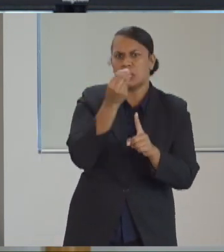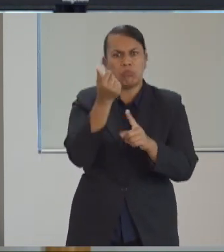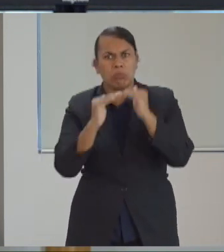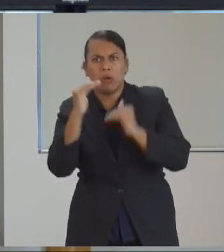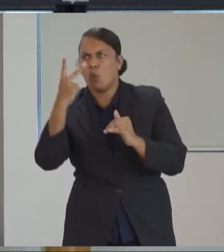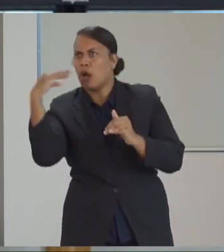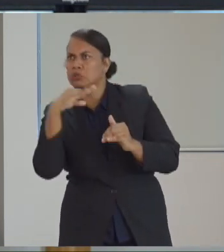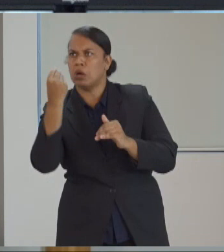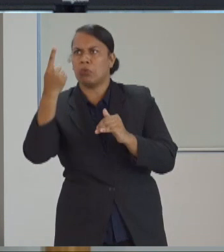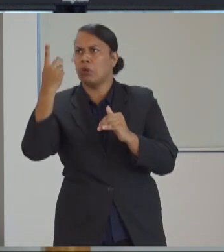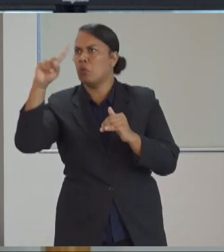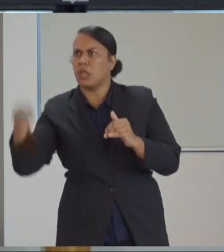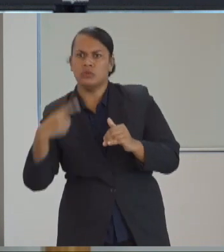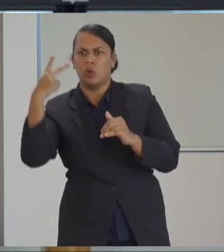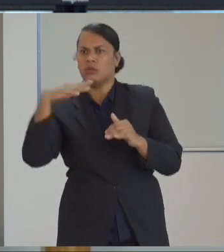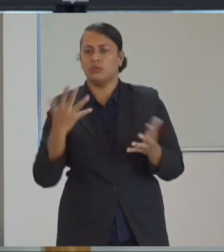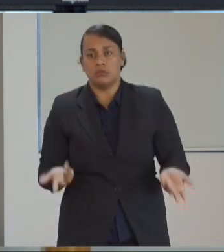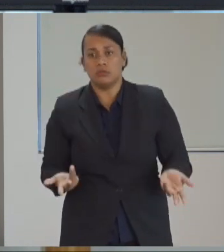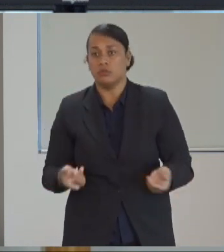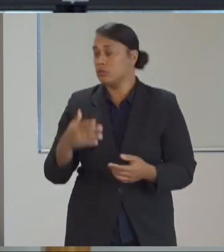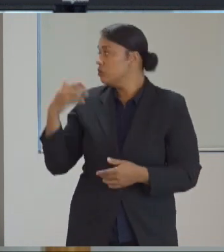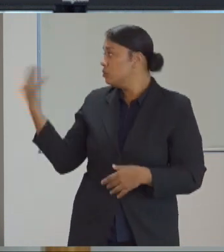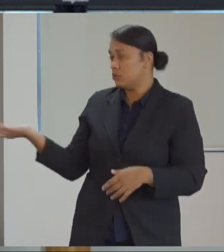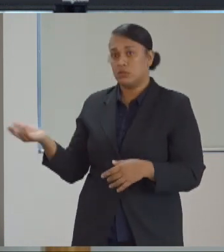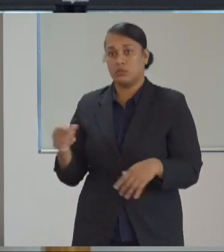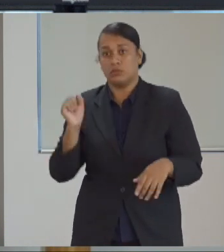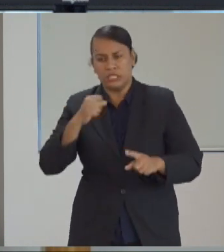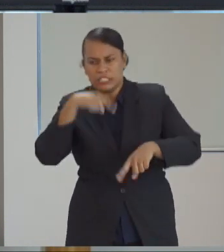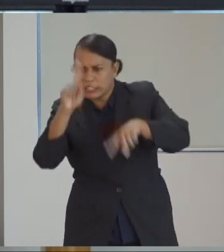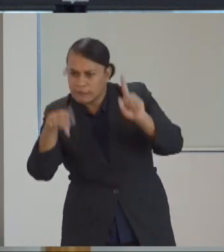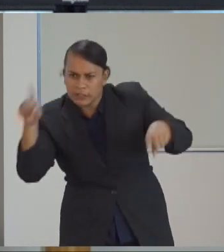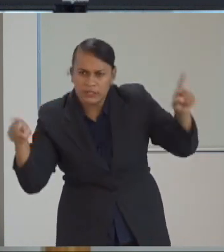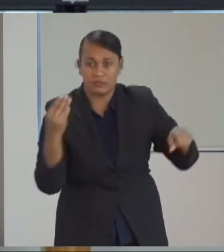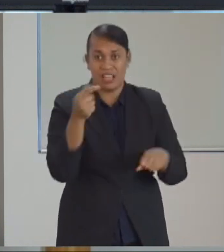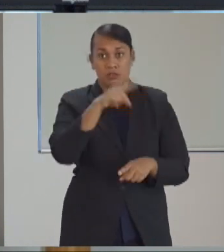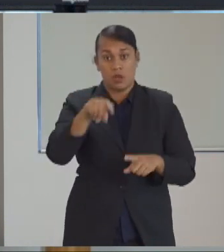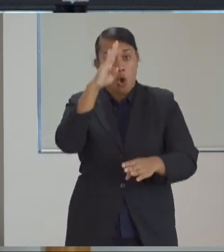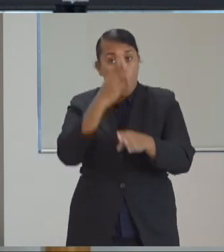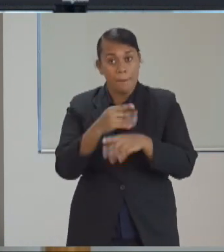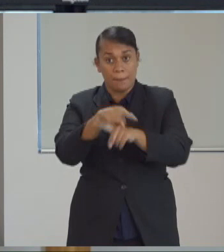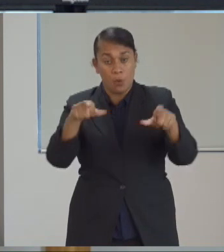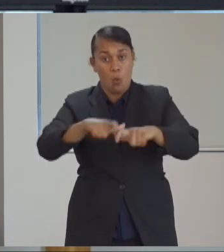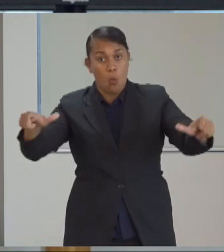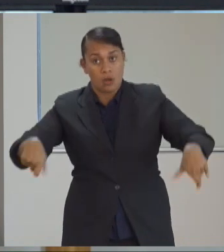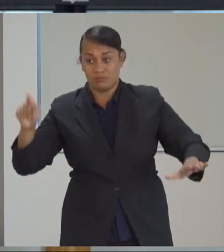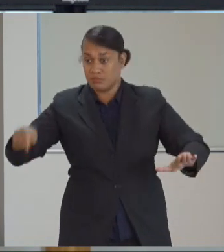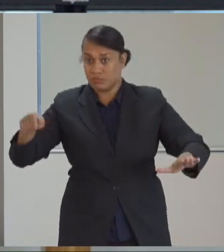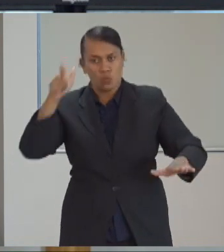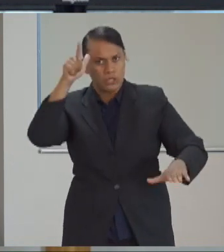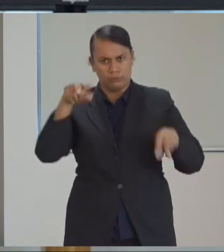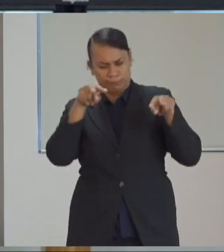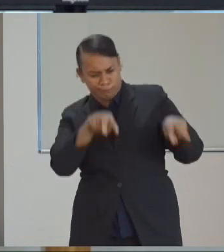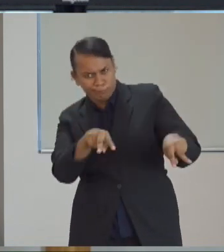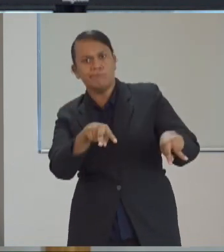mean, we think that there could be consistency, and we hope that the judiciary will look at this. This ruling, I think, will also put